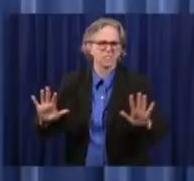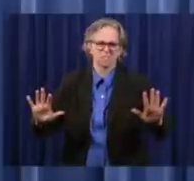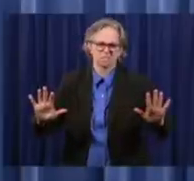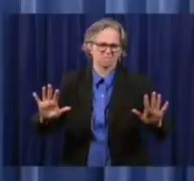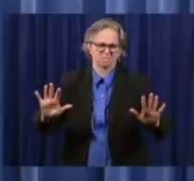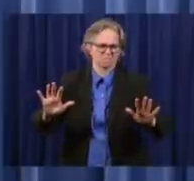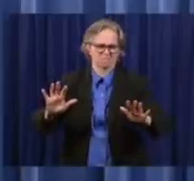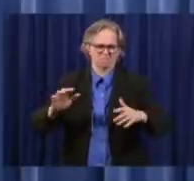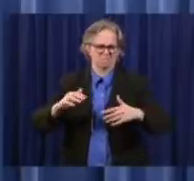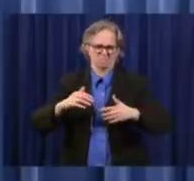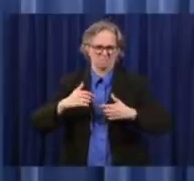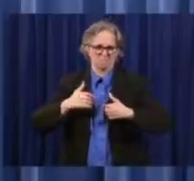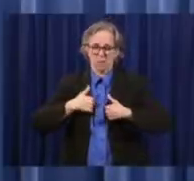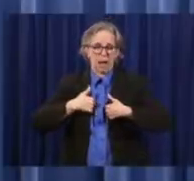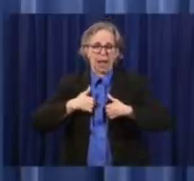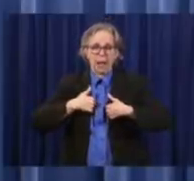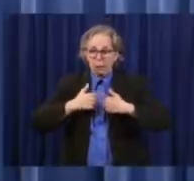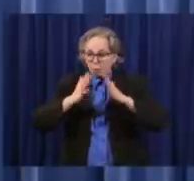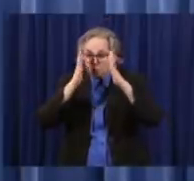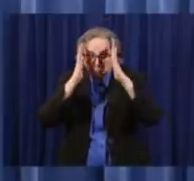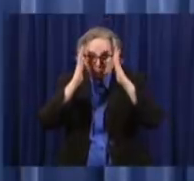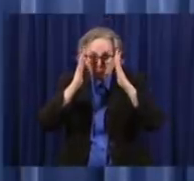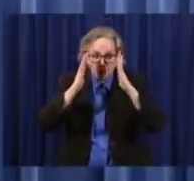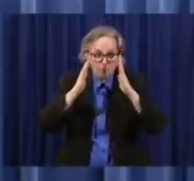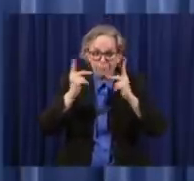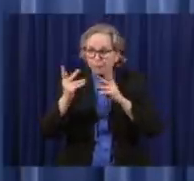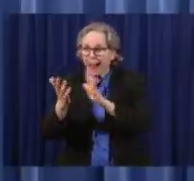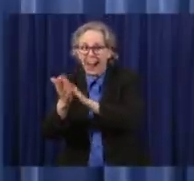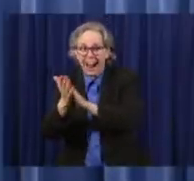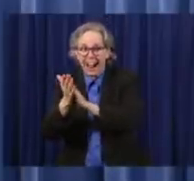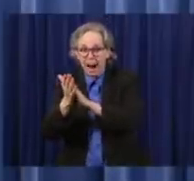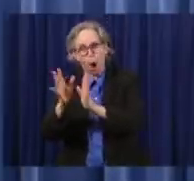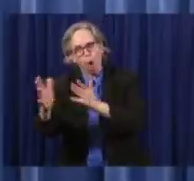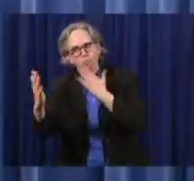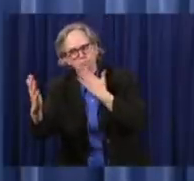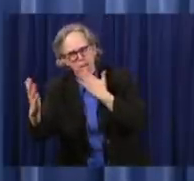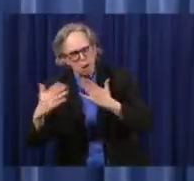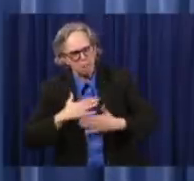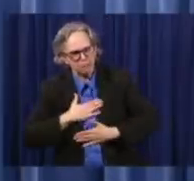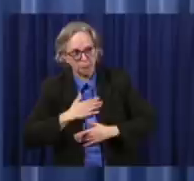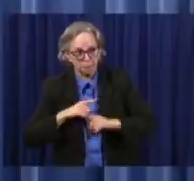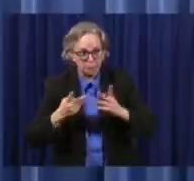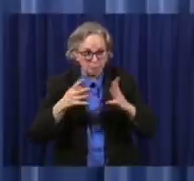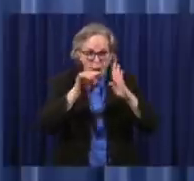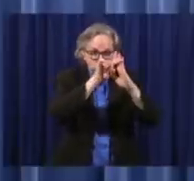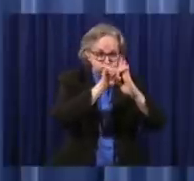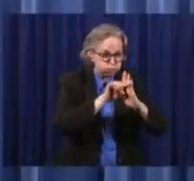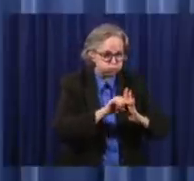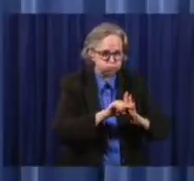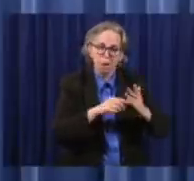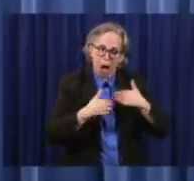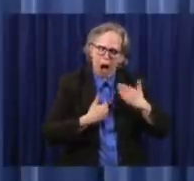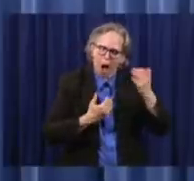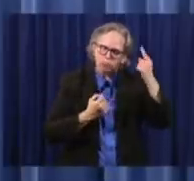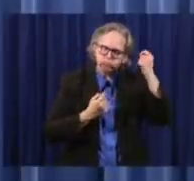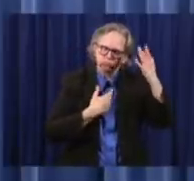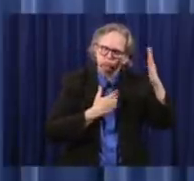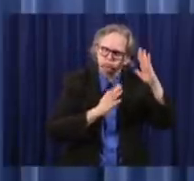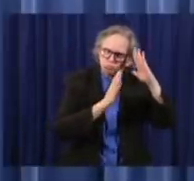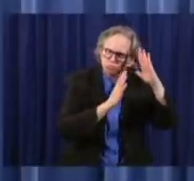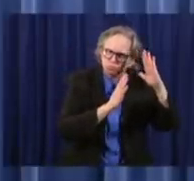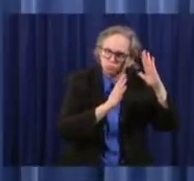you know, people say you're doing a great job. I appreciate it. People say you're doing a bad job. I understand it. Try to